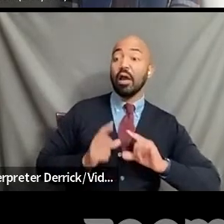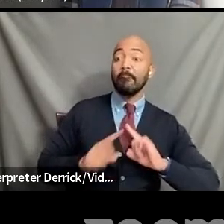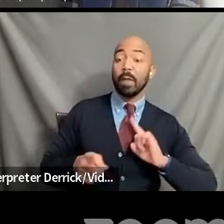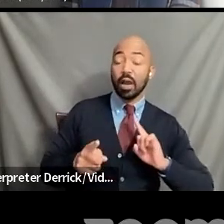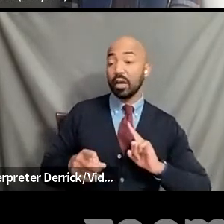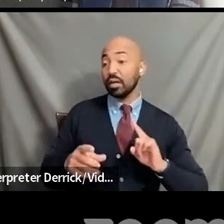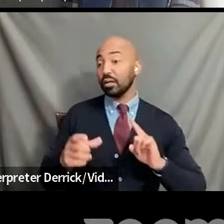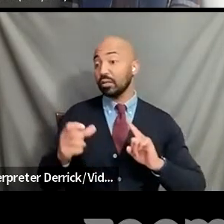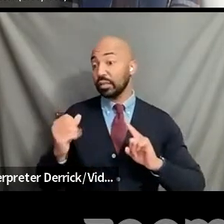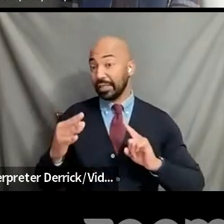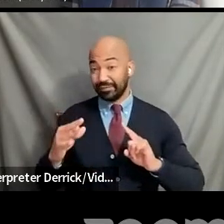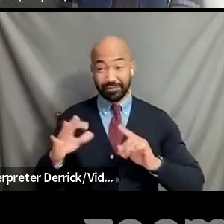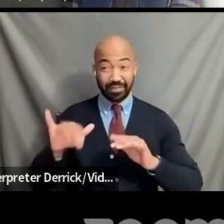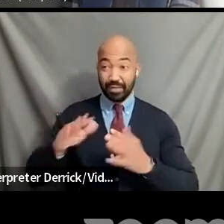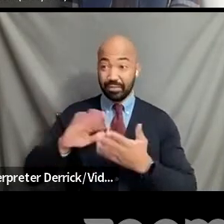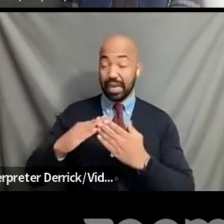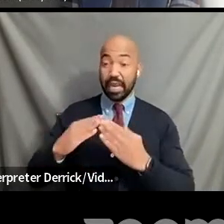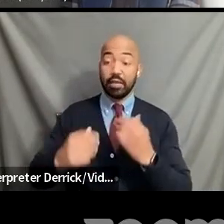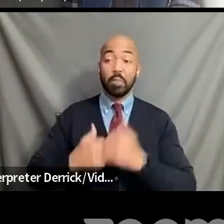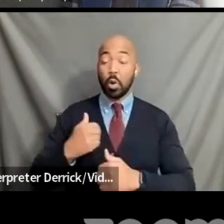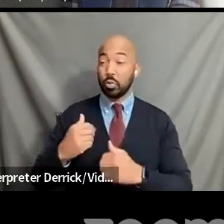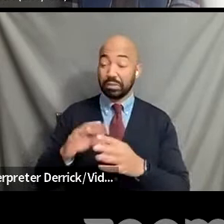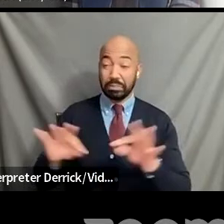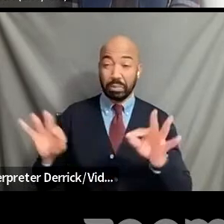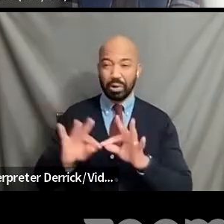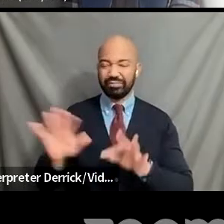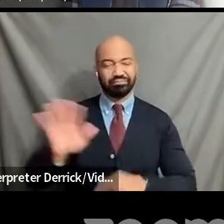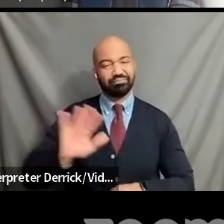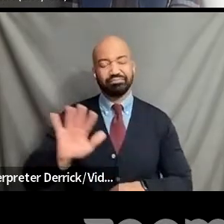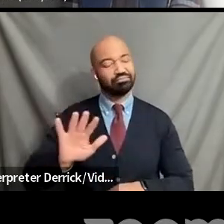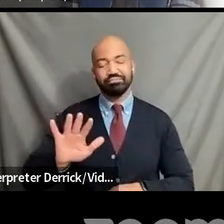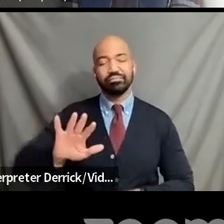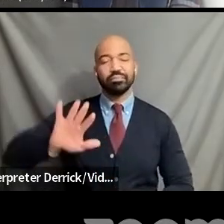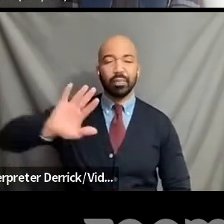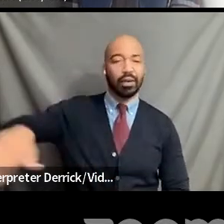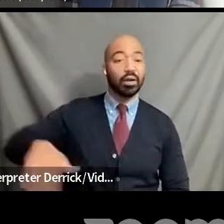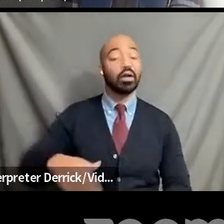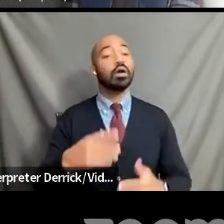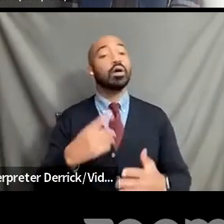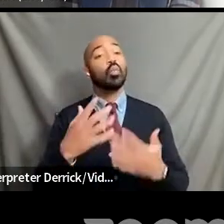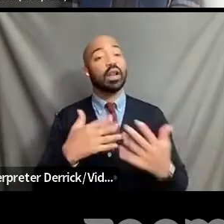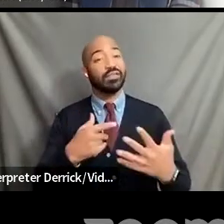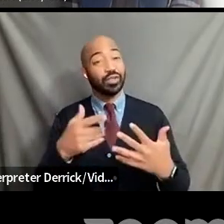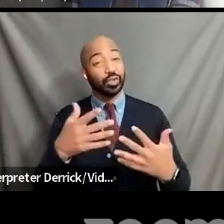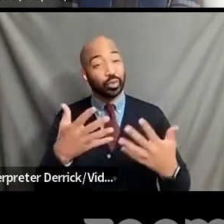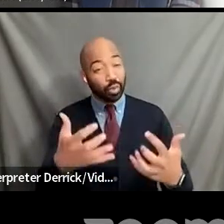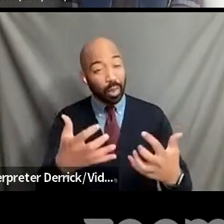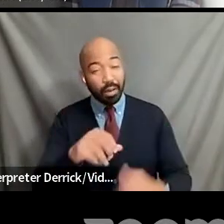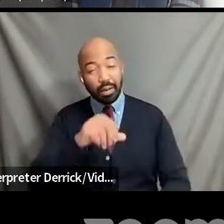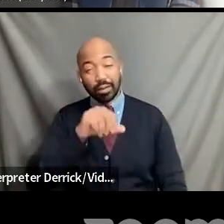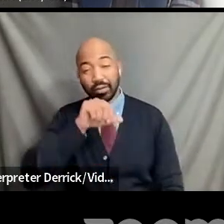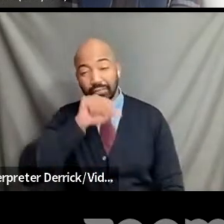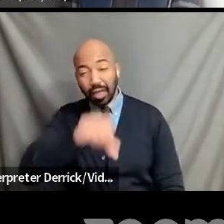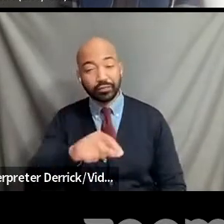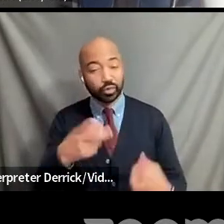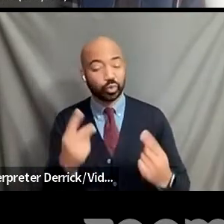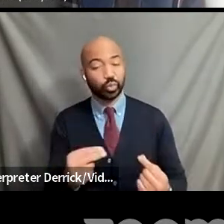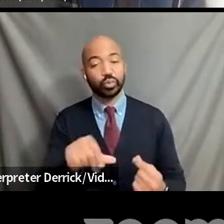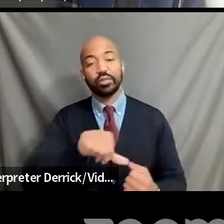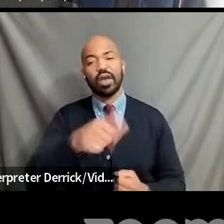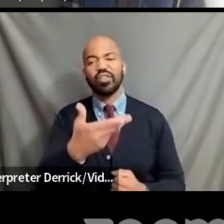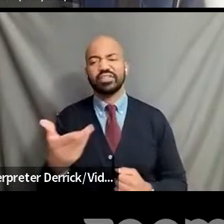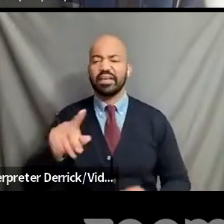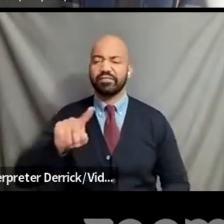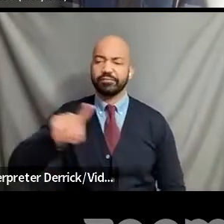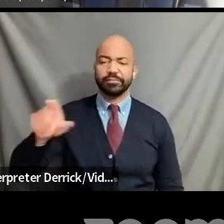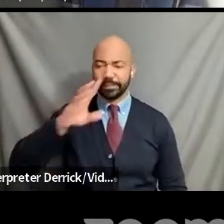humans, things of that nature? Do what you love and the rest is fine. You don't even worry about